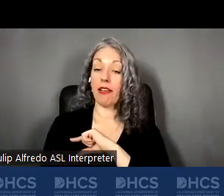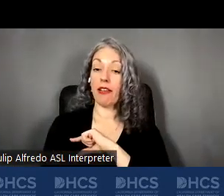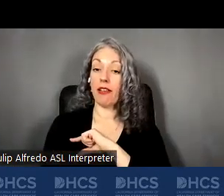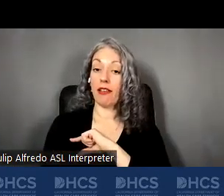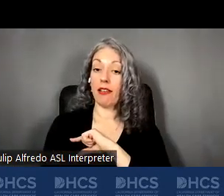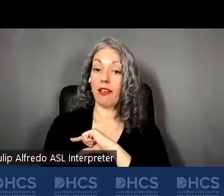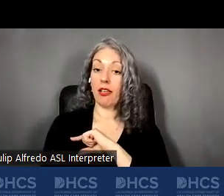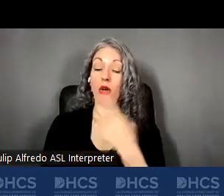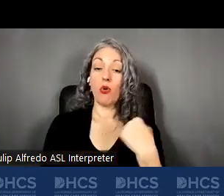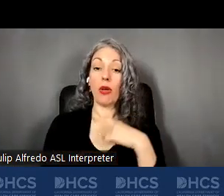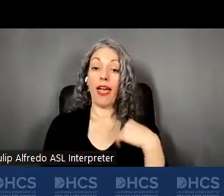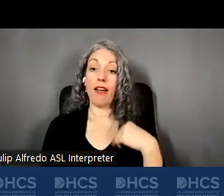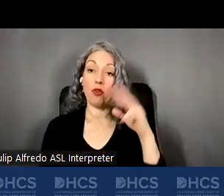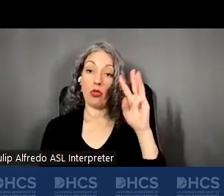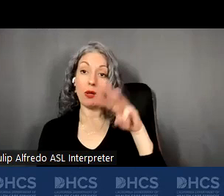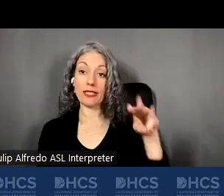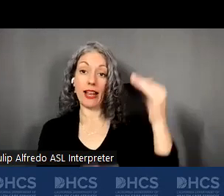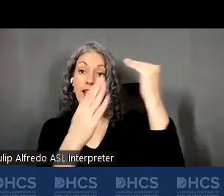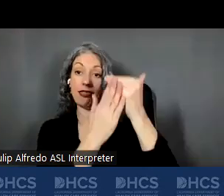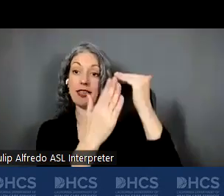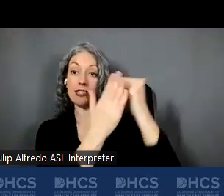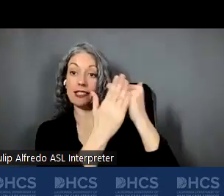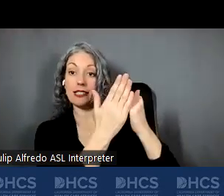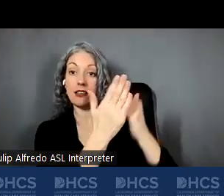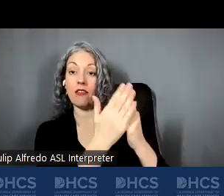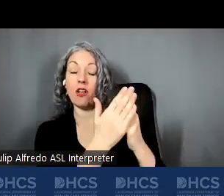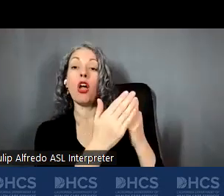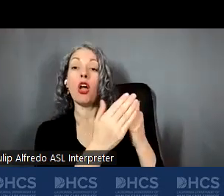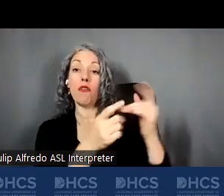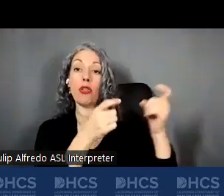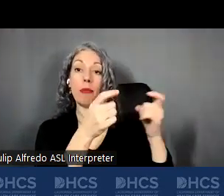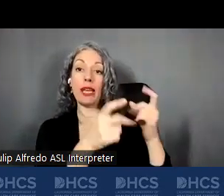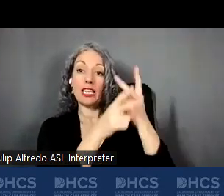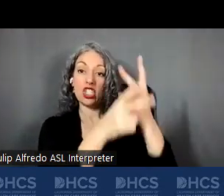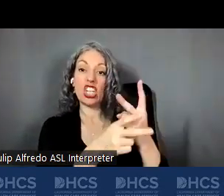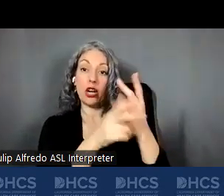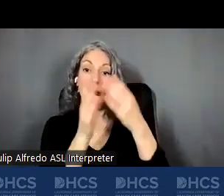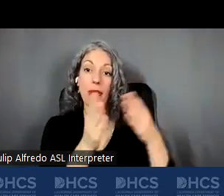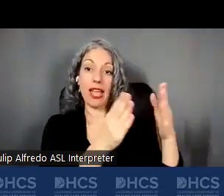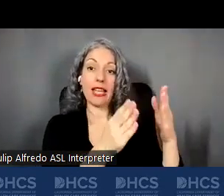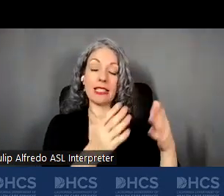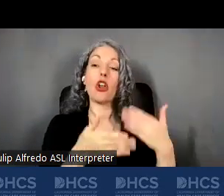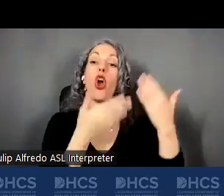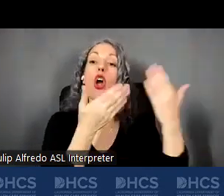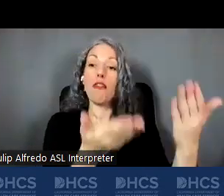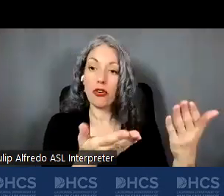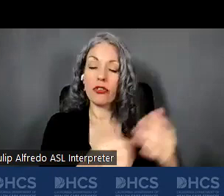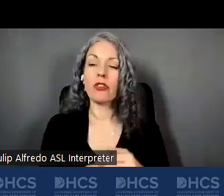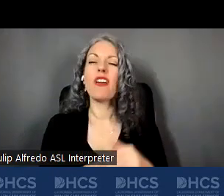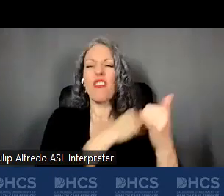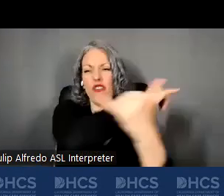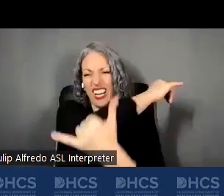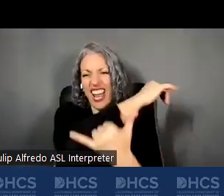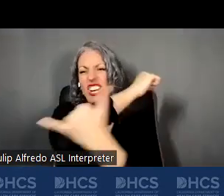We also have on our website a list of all of the managed care plans that have offered these specific community supports by county.